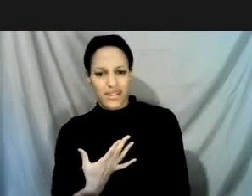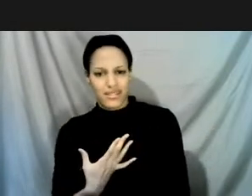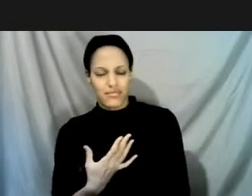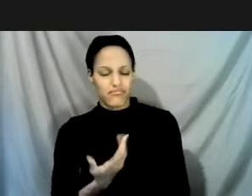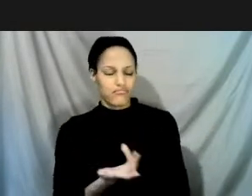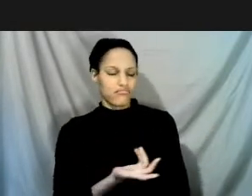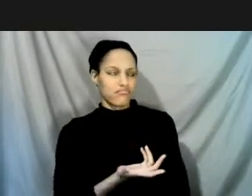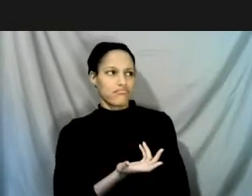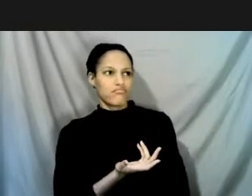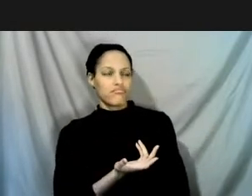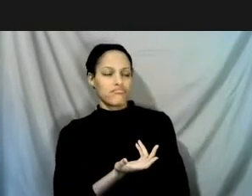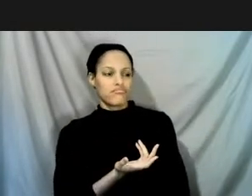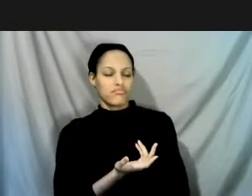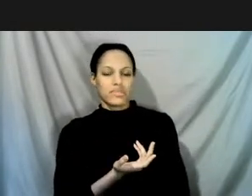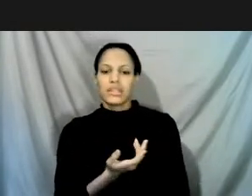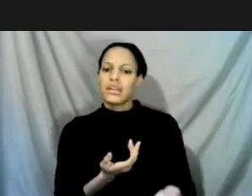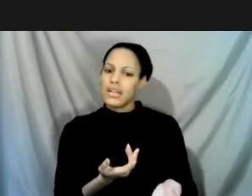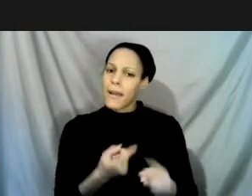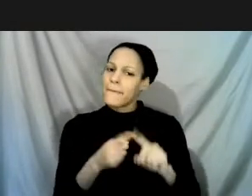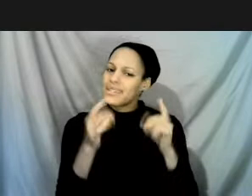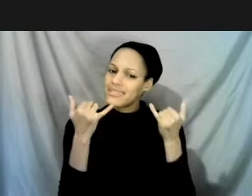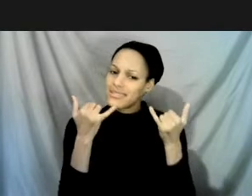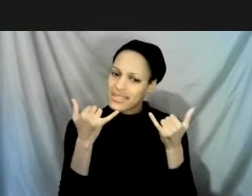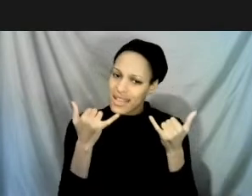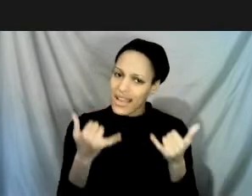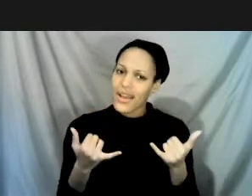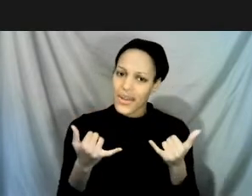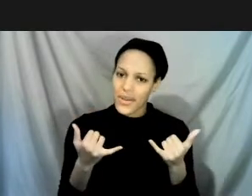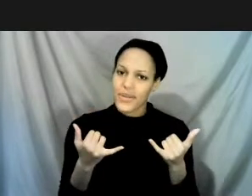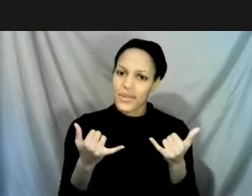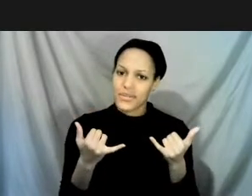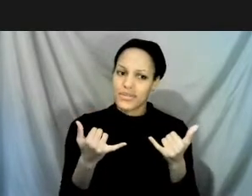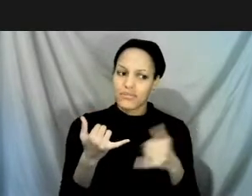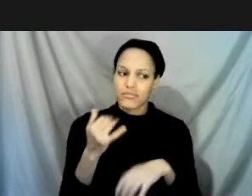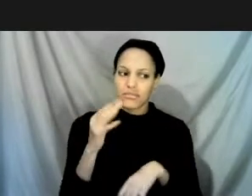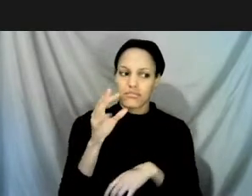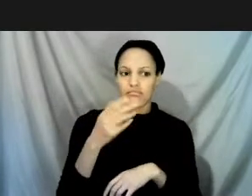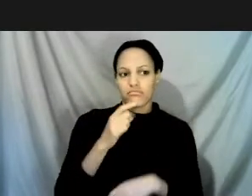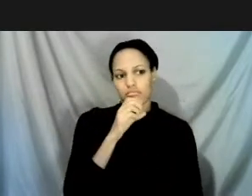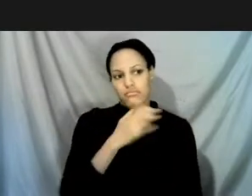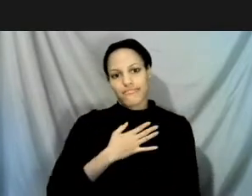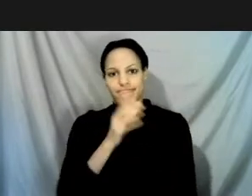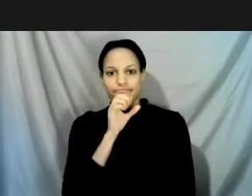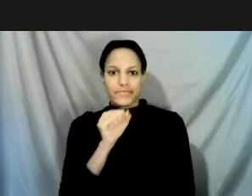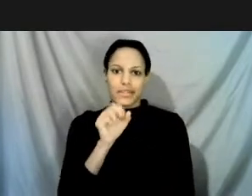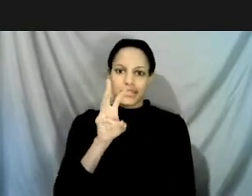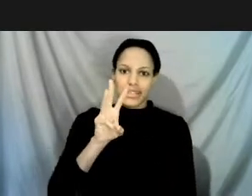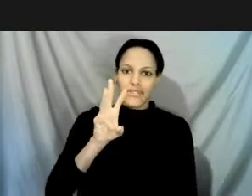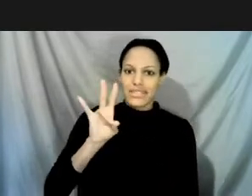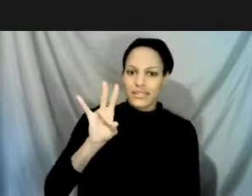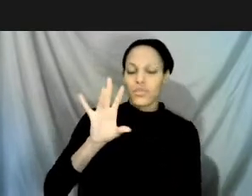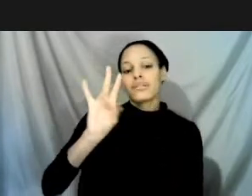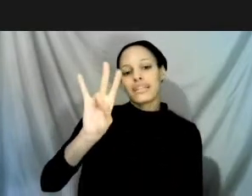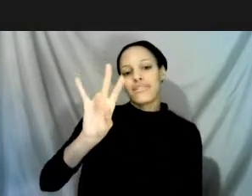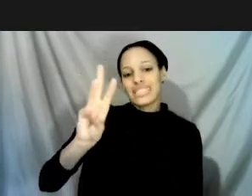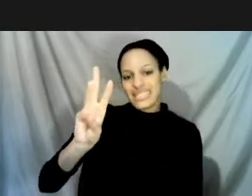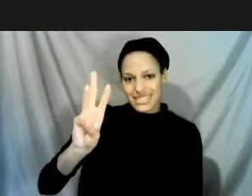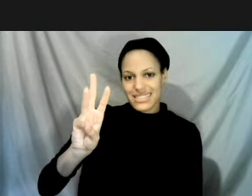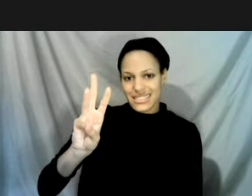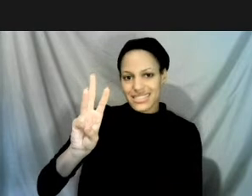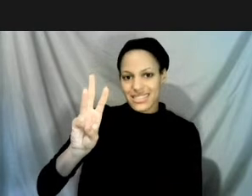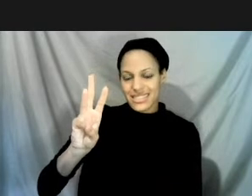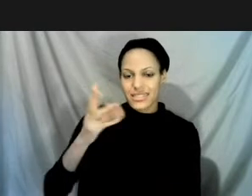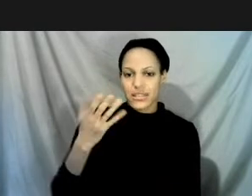yet now, as an almost 76 year old woman, the tragedies that we